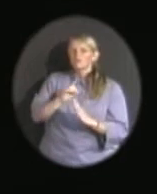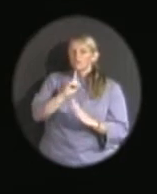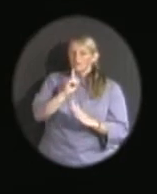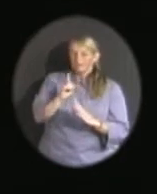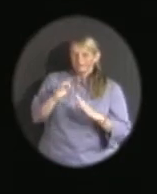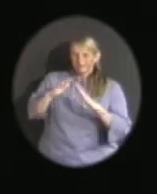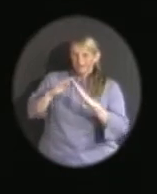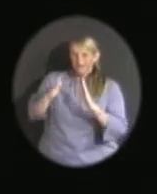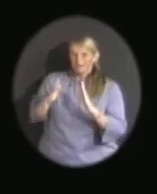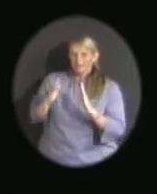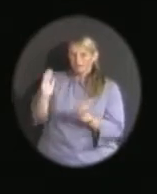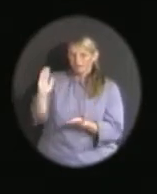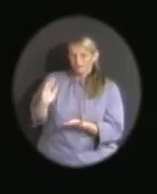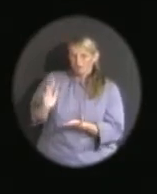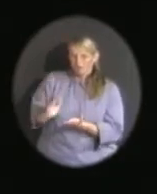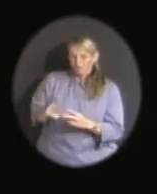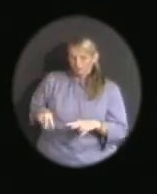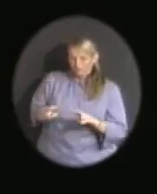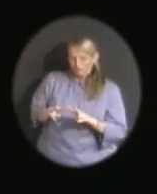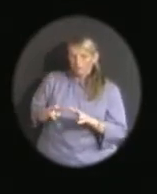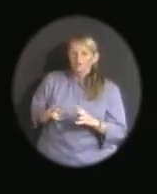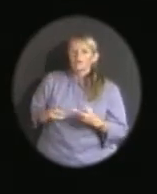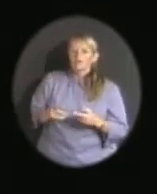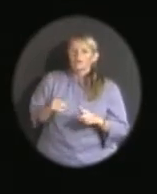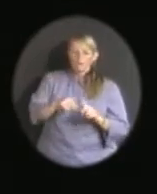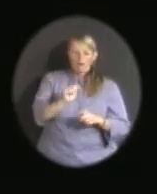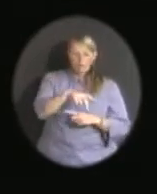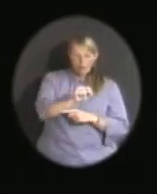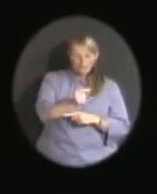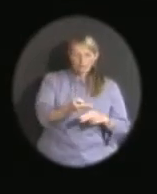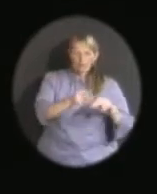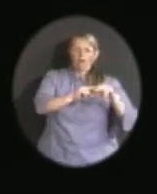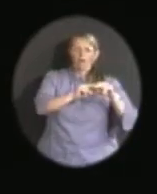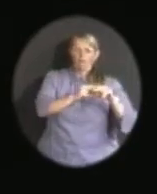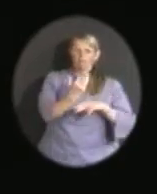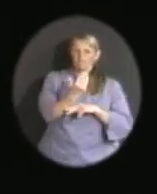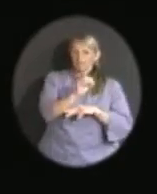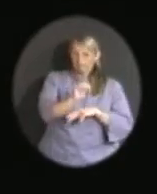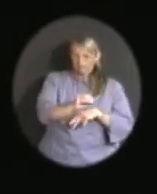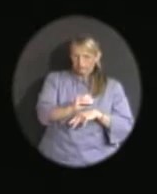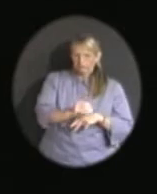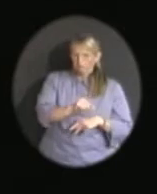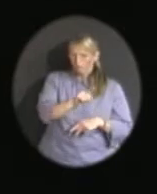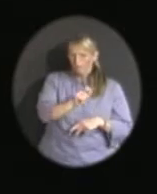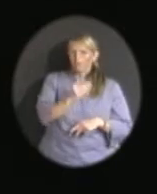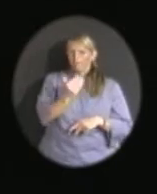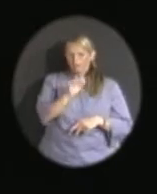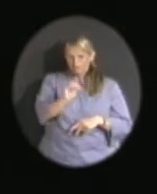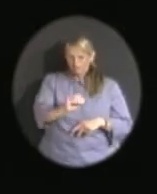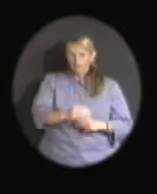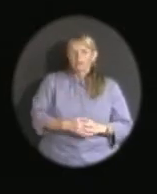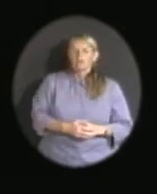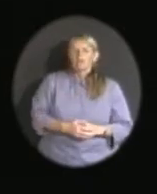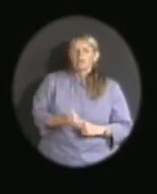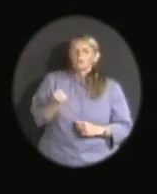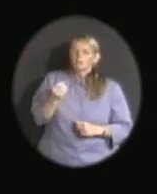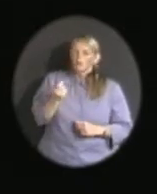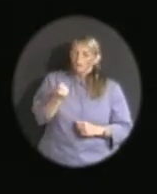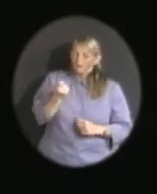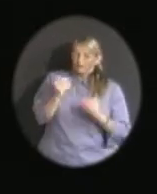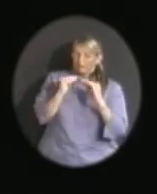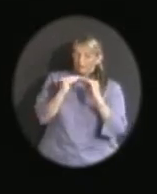while apartments are up over 15%. So in balancing that out, it's slightly under. Belief is that we